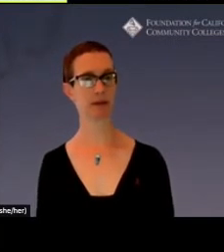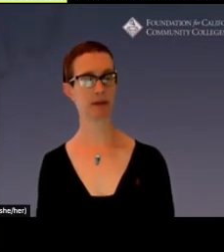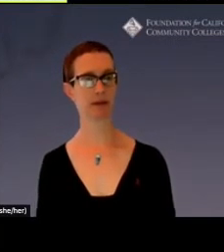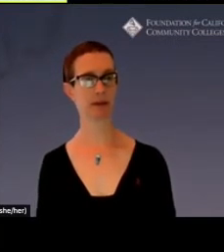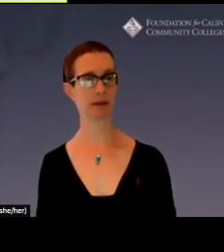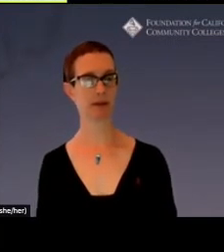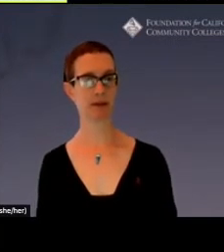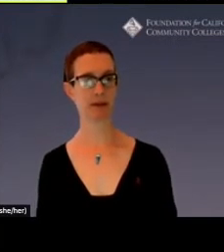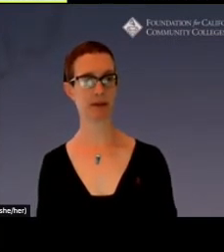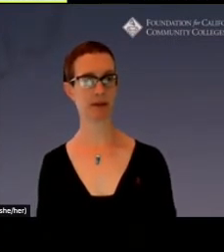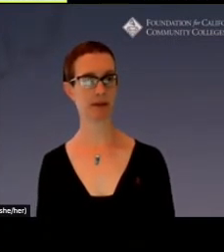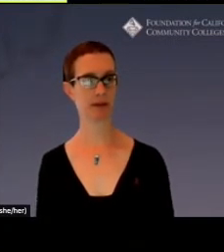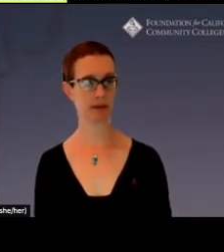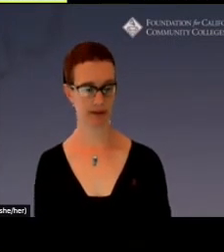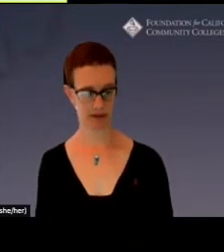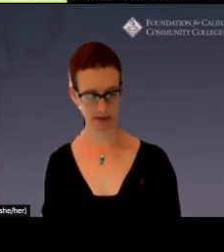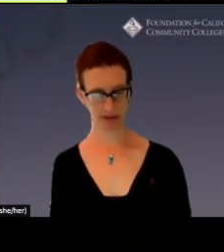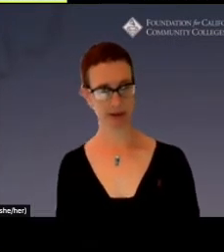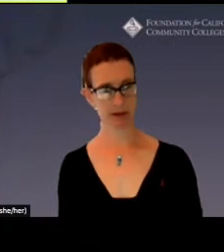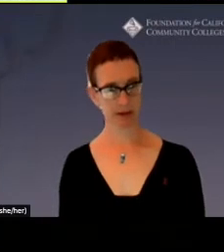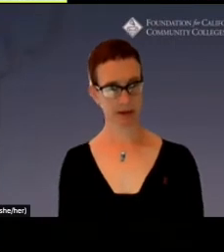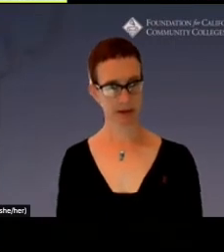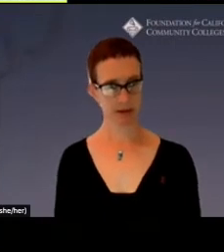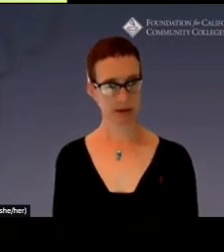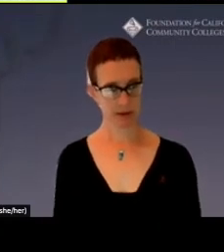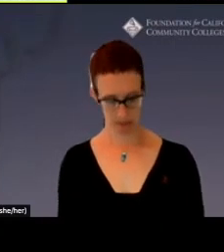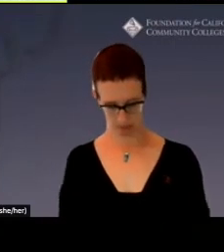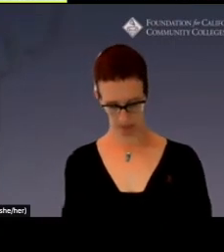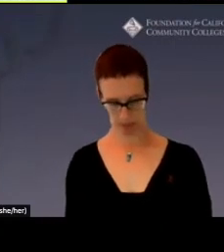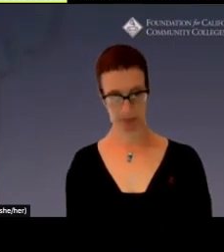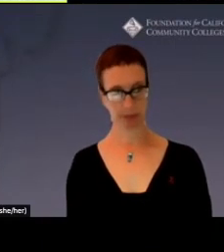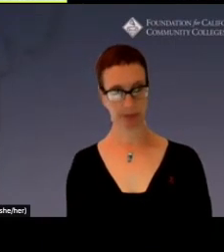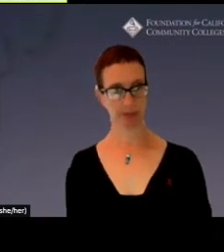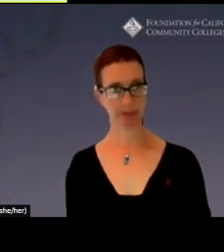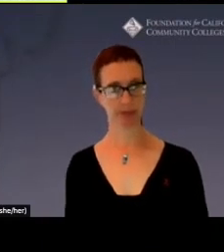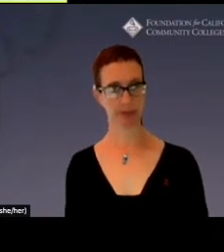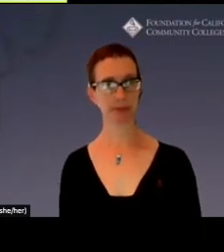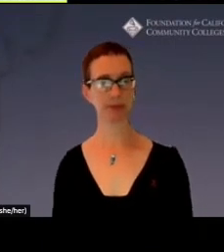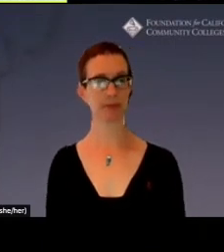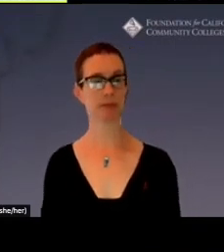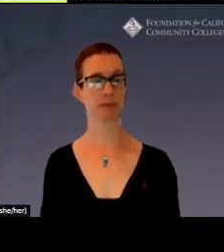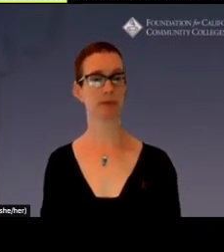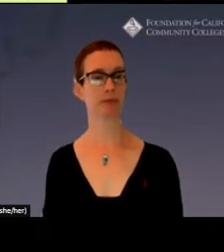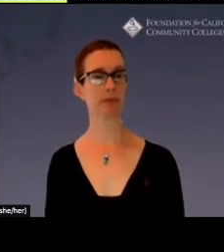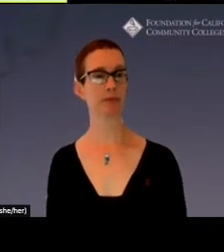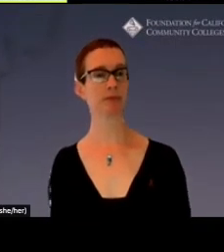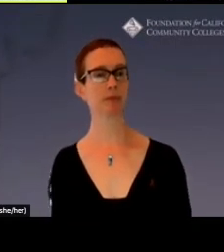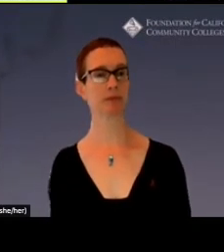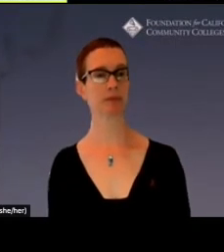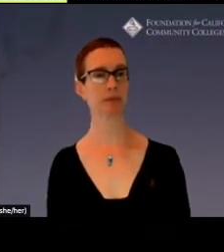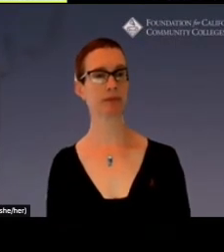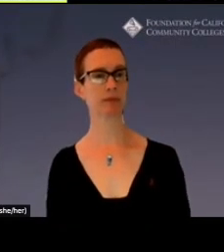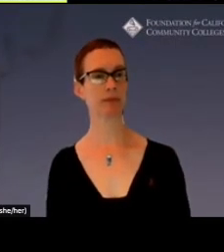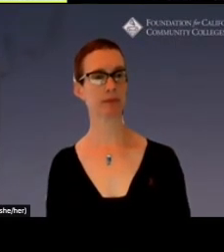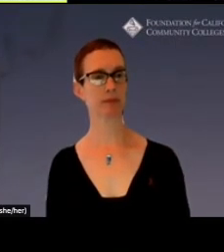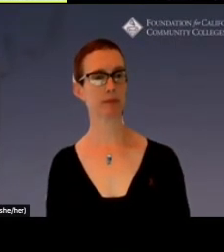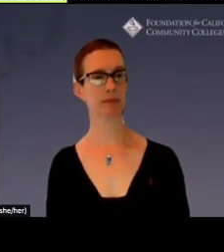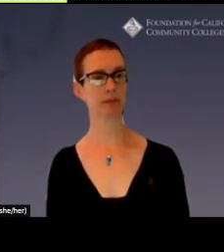really you need more time to kind of build those partnerships and figure out how this is going to work and then apply for the phase 2 collaborative.